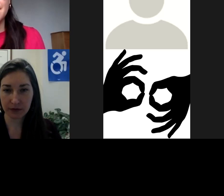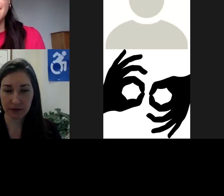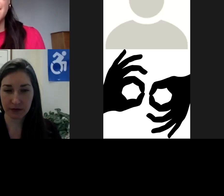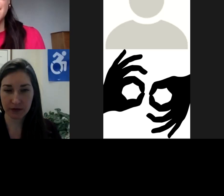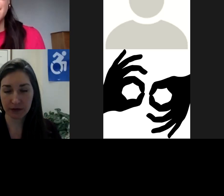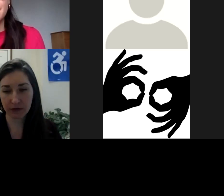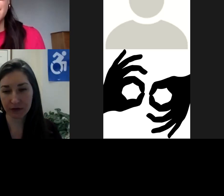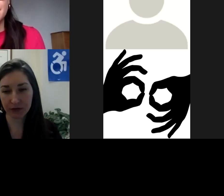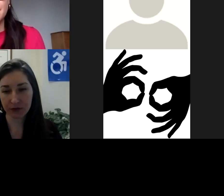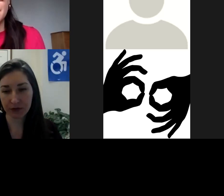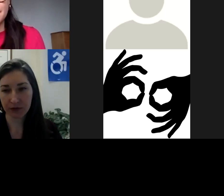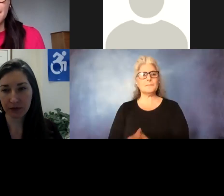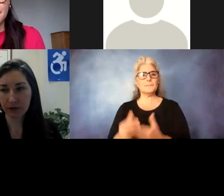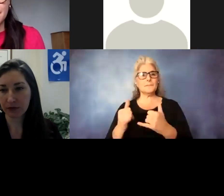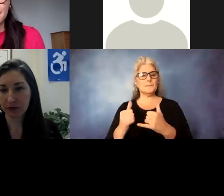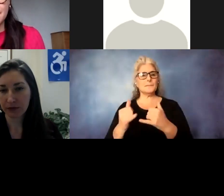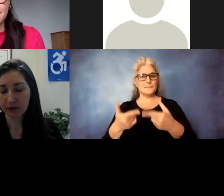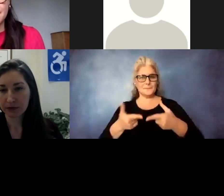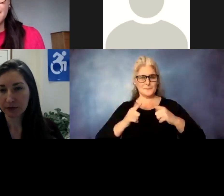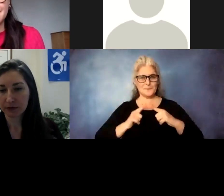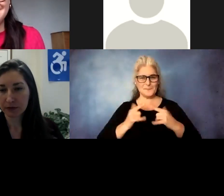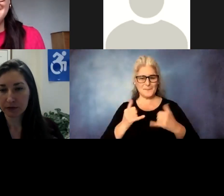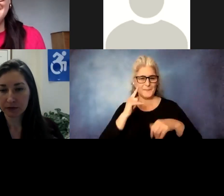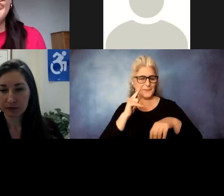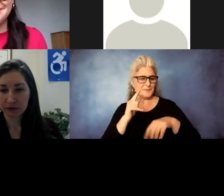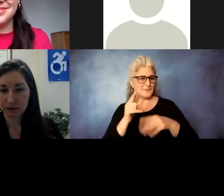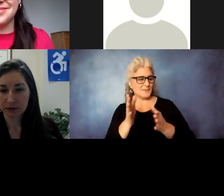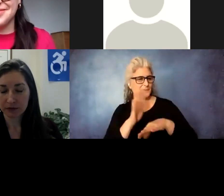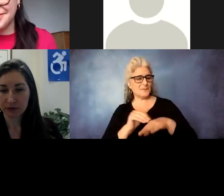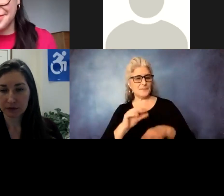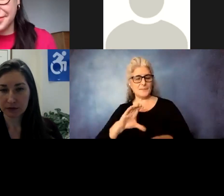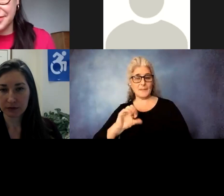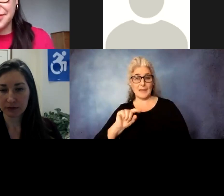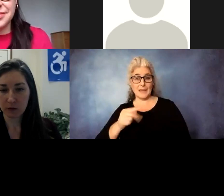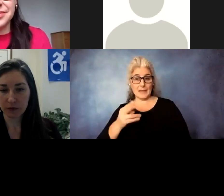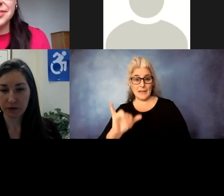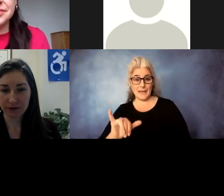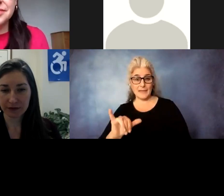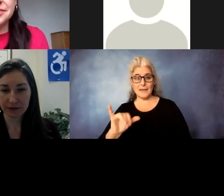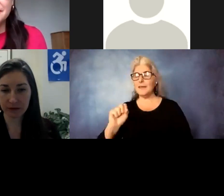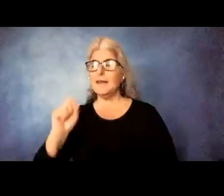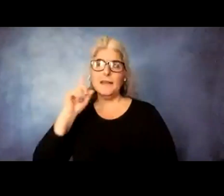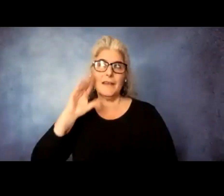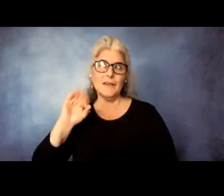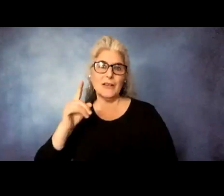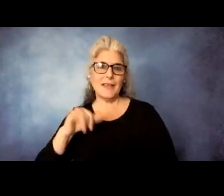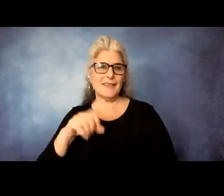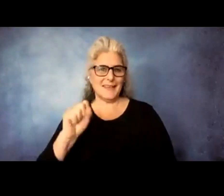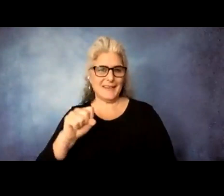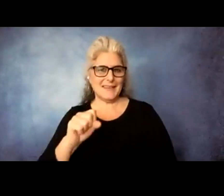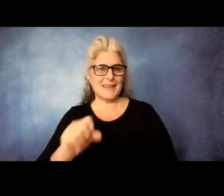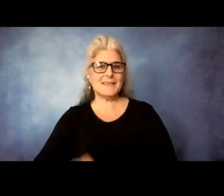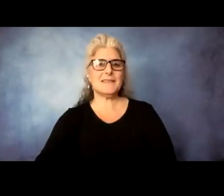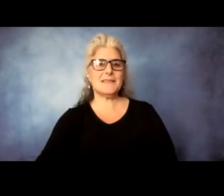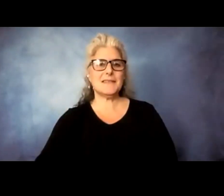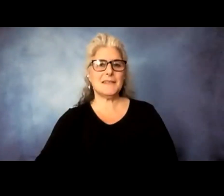I'm going to call on Kathy because I know she has a question. Yes, first of all, thank you all for doing this.